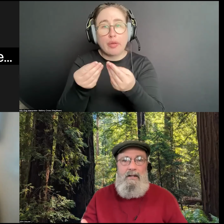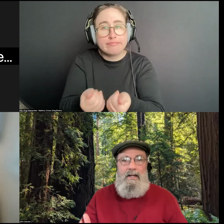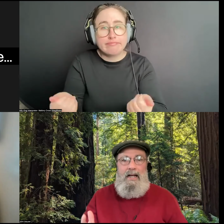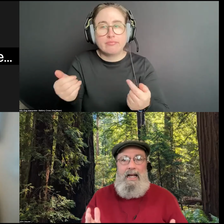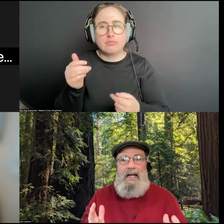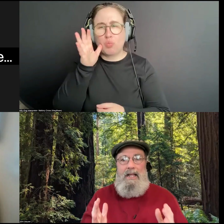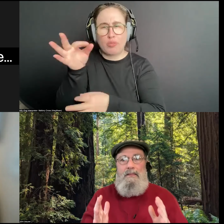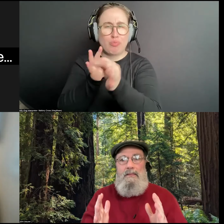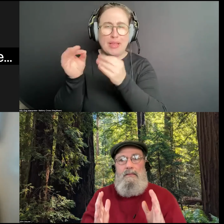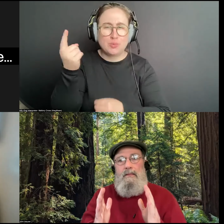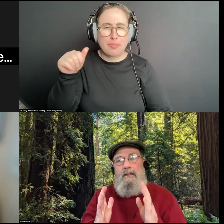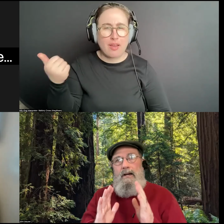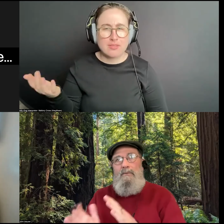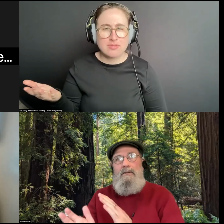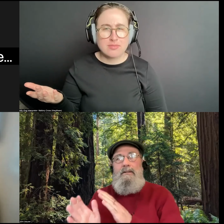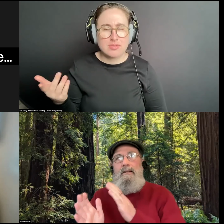platform.